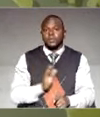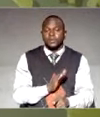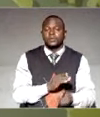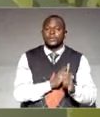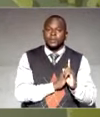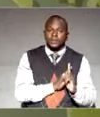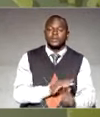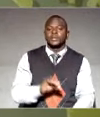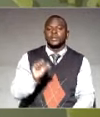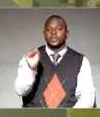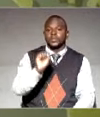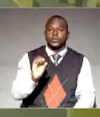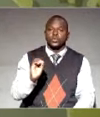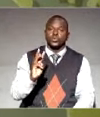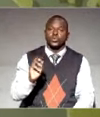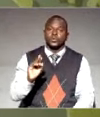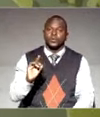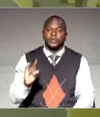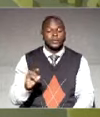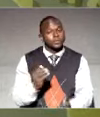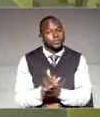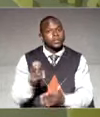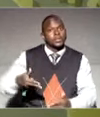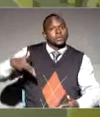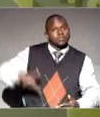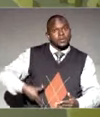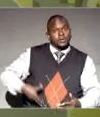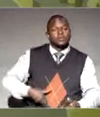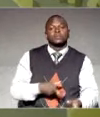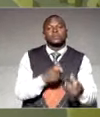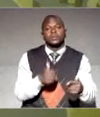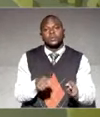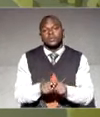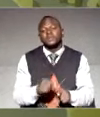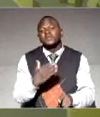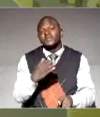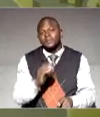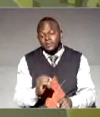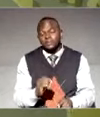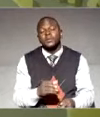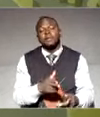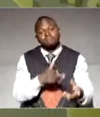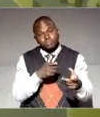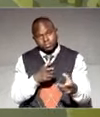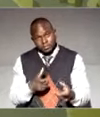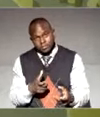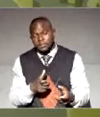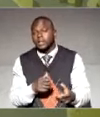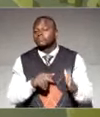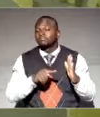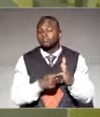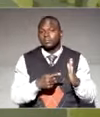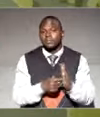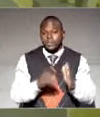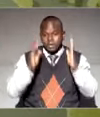Soweli, was found guilty of unlawful possession of firearms plus 50 rounds of ammunition, which items are